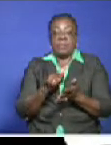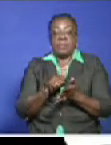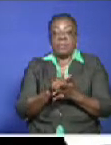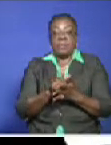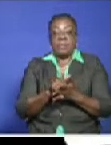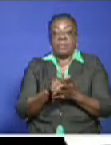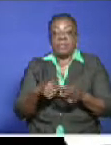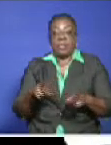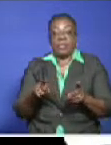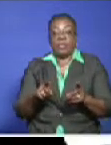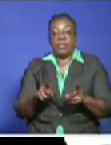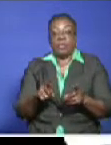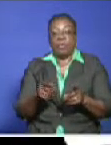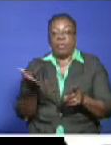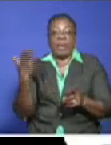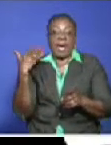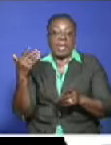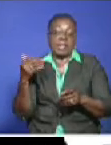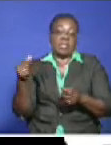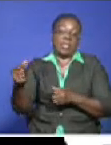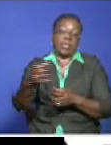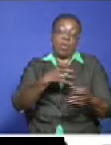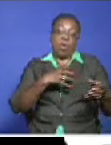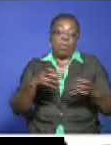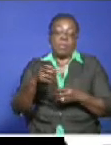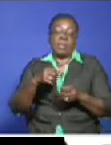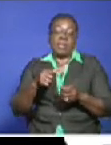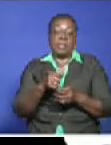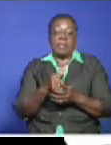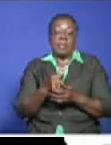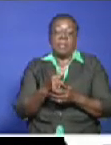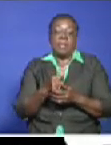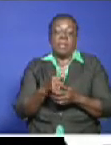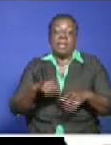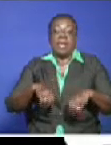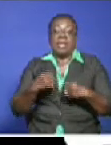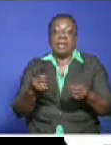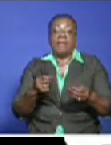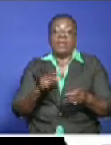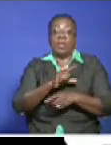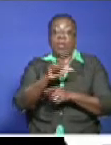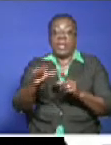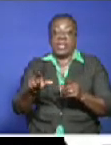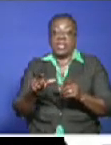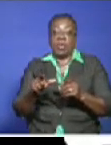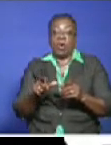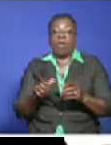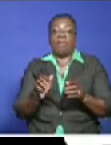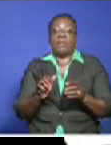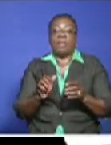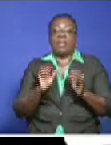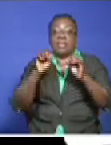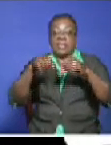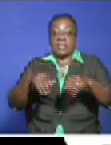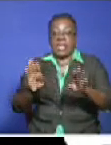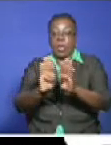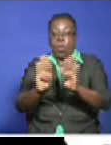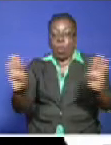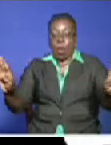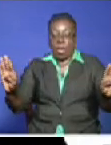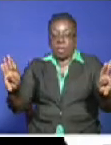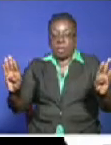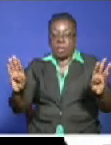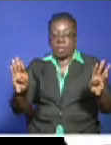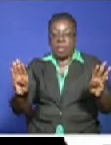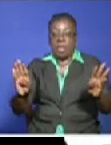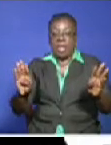to either previous storms or some other reason. Now, given the location of the seawalls at the curve on the Queens Highway in